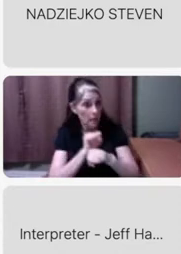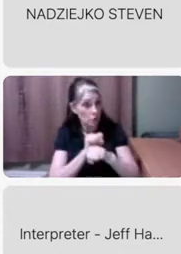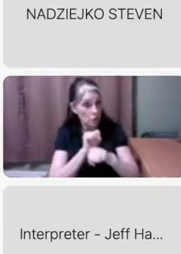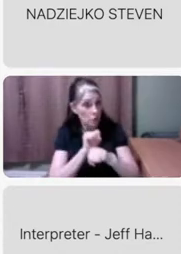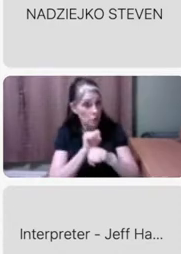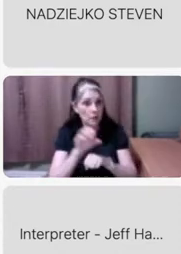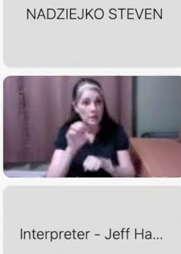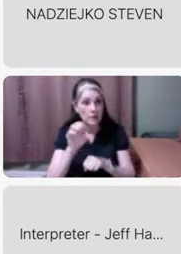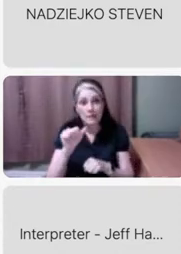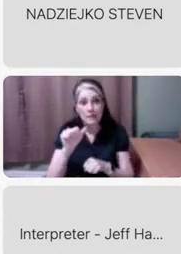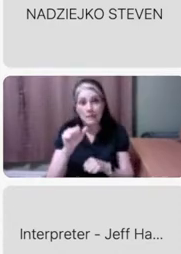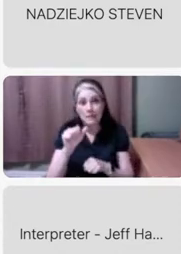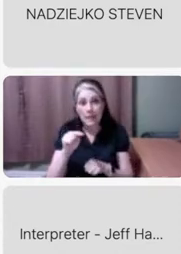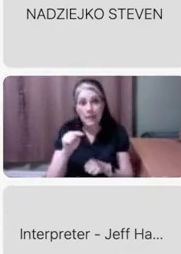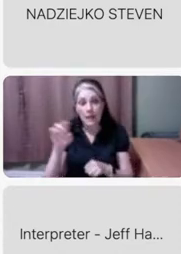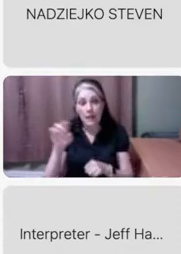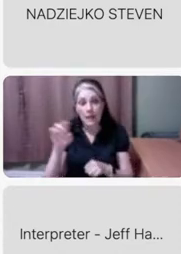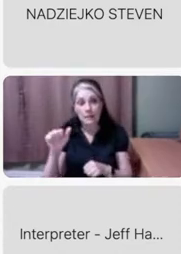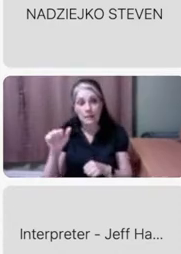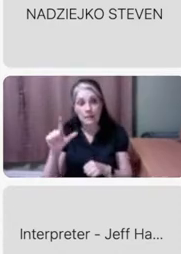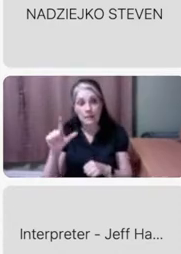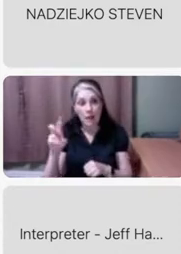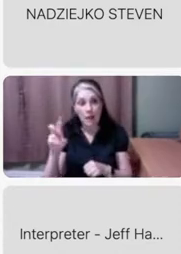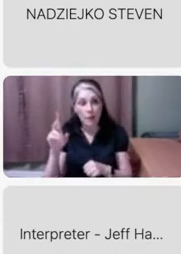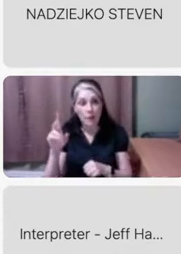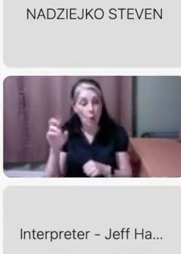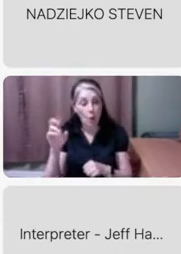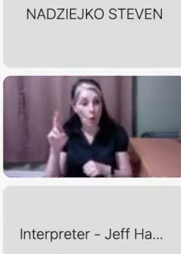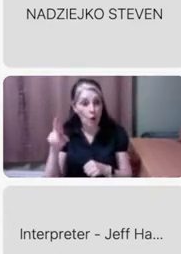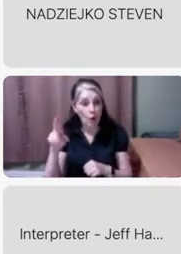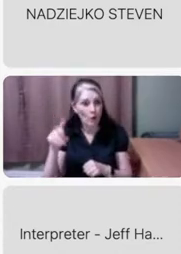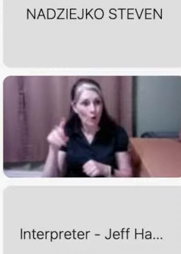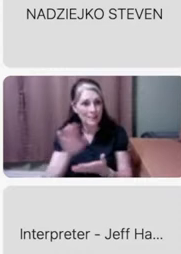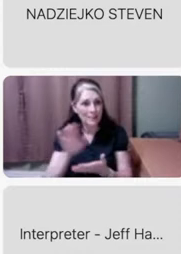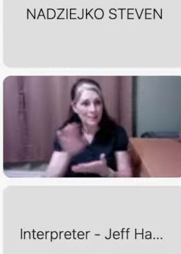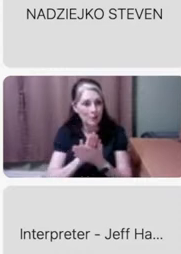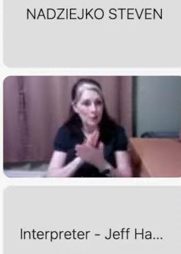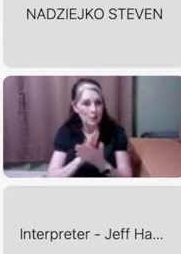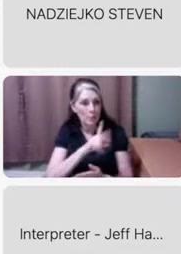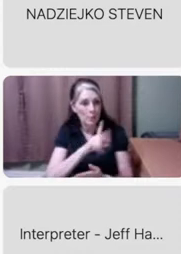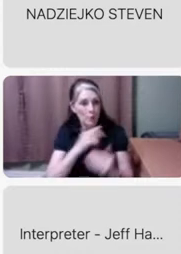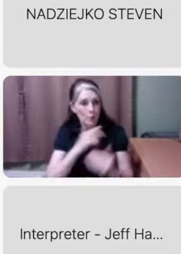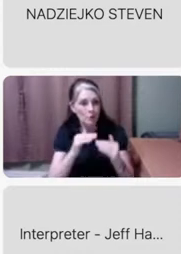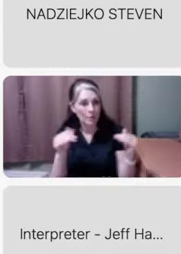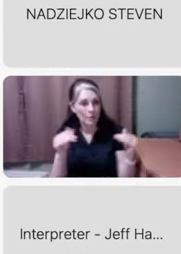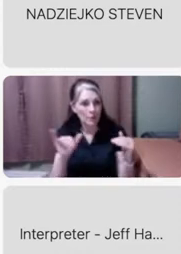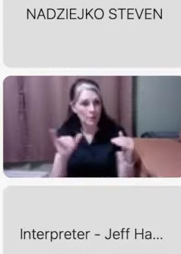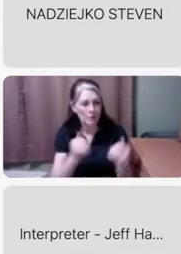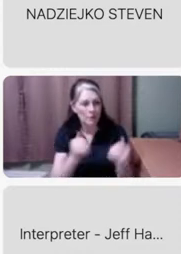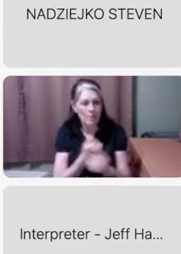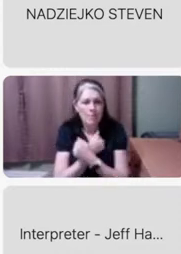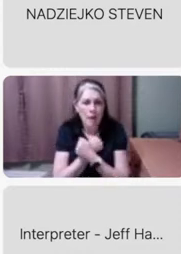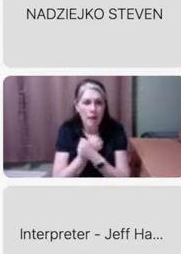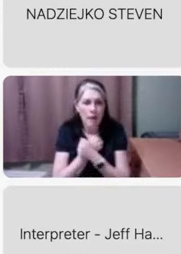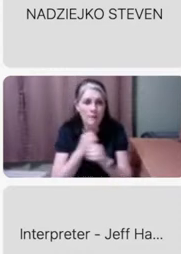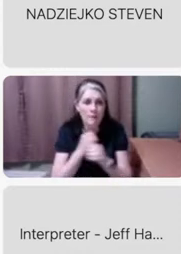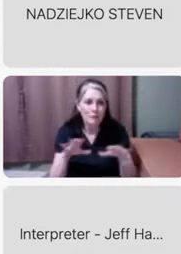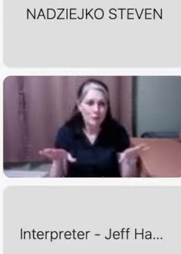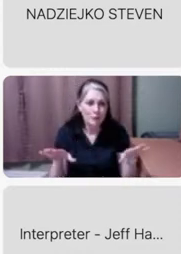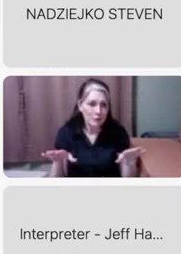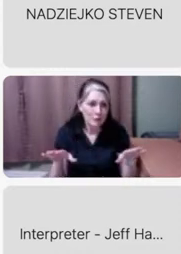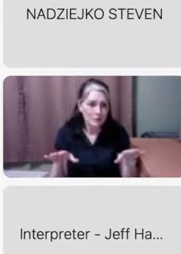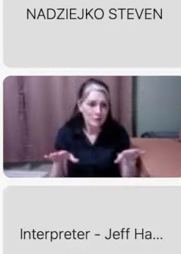but on a personal level as well she has immense love for children in our school that never goes unnoticed